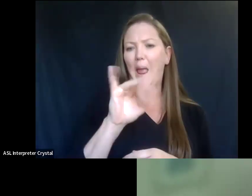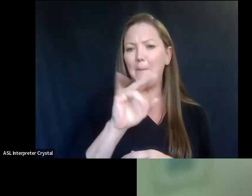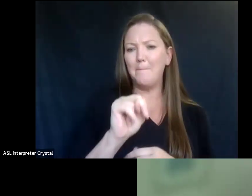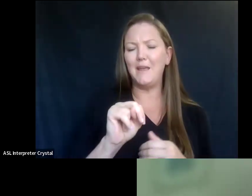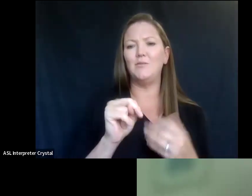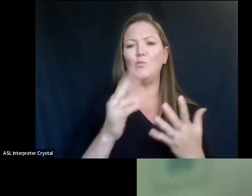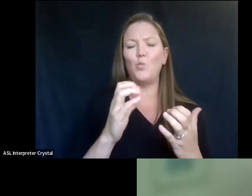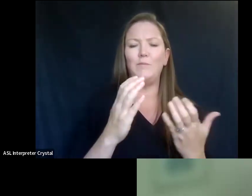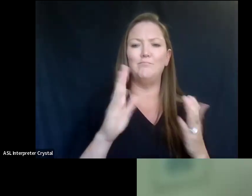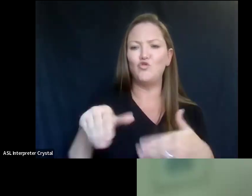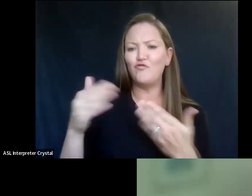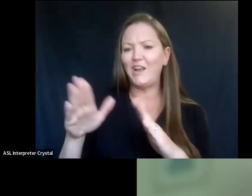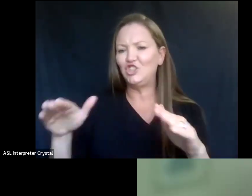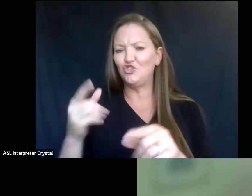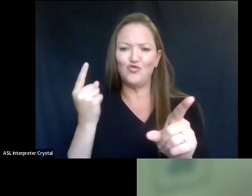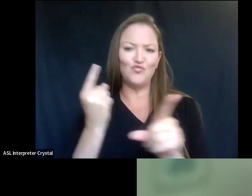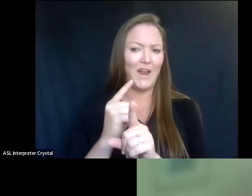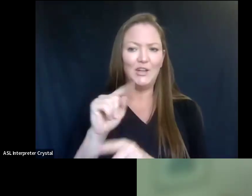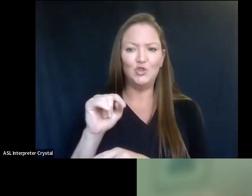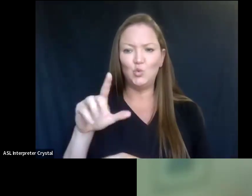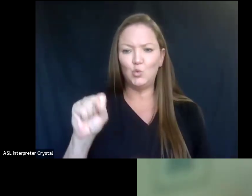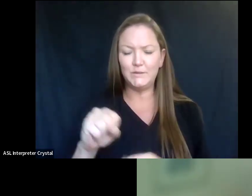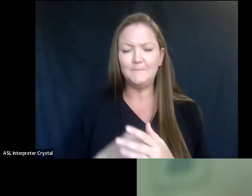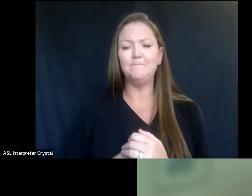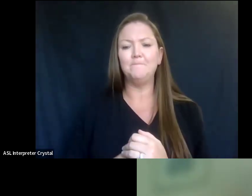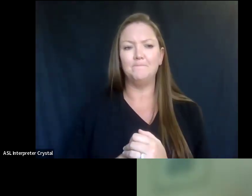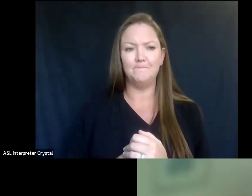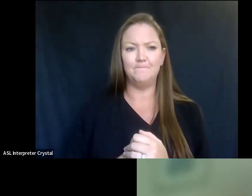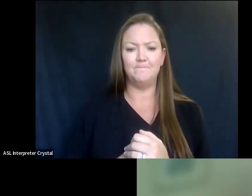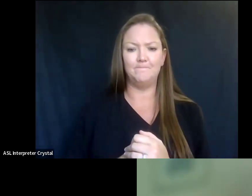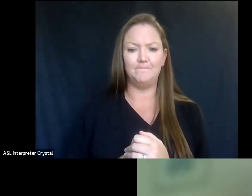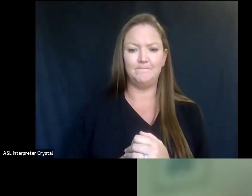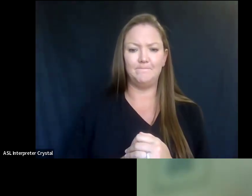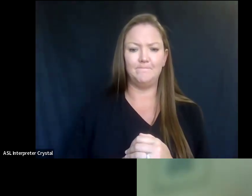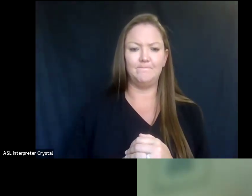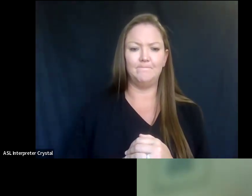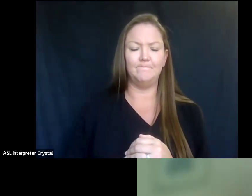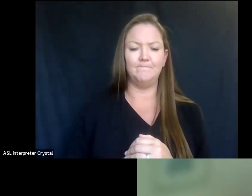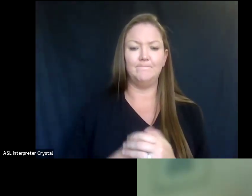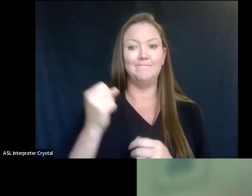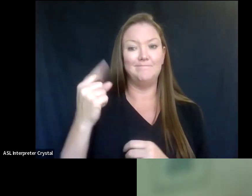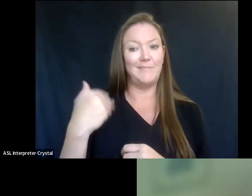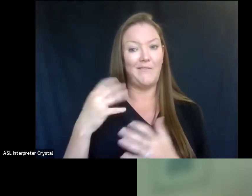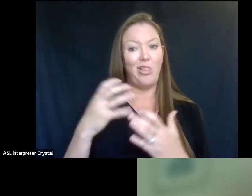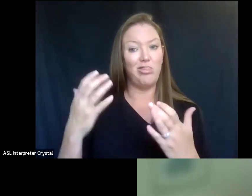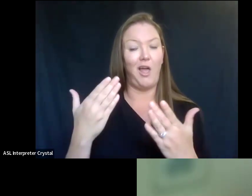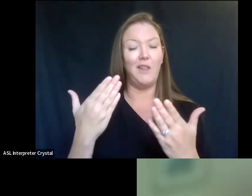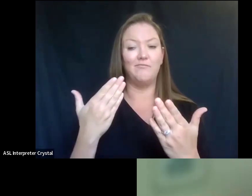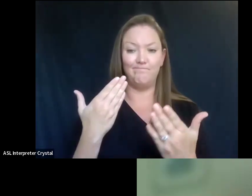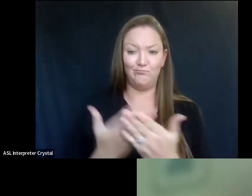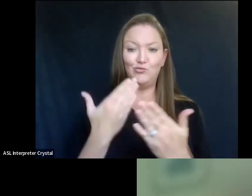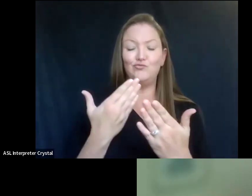we're giving them the right tools as well. And then in this bounds, because there's been a lot of evidence and data